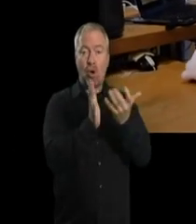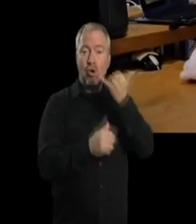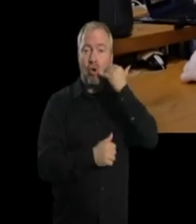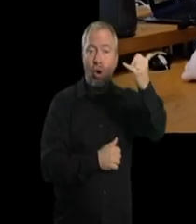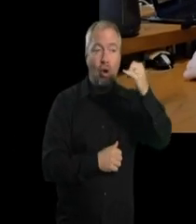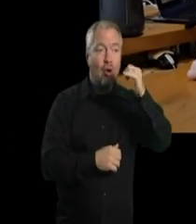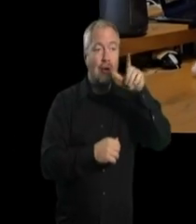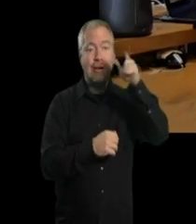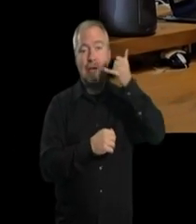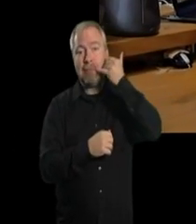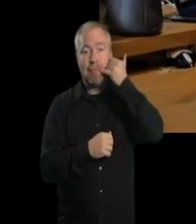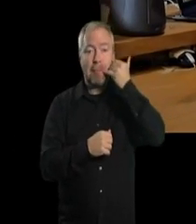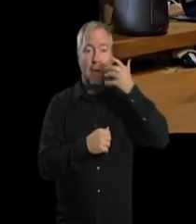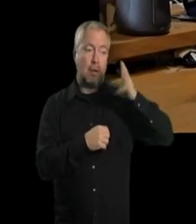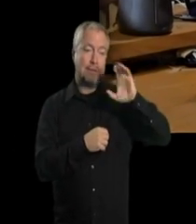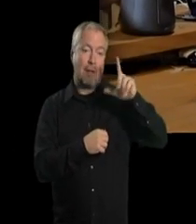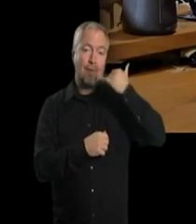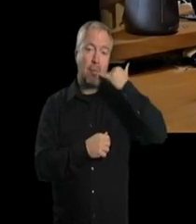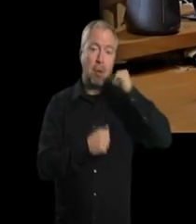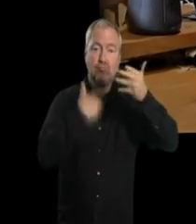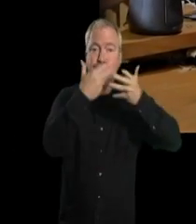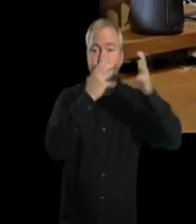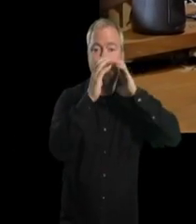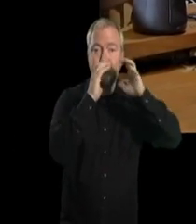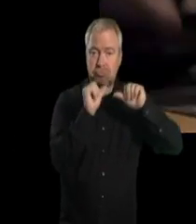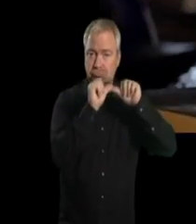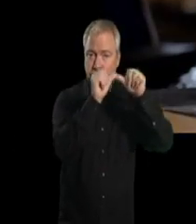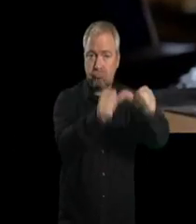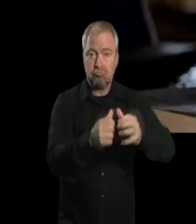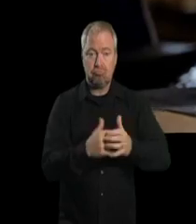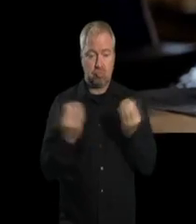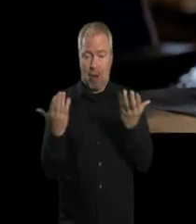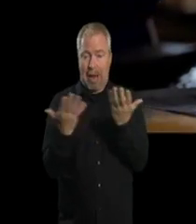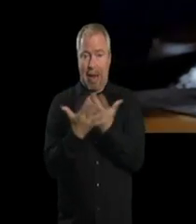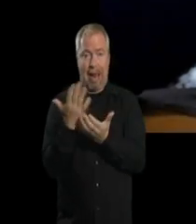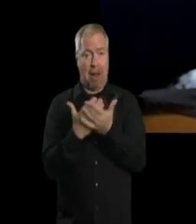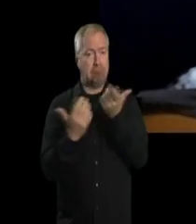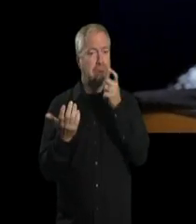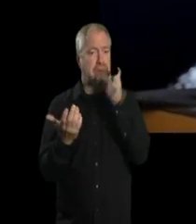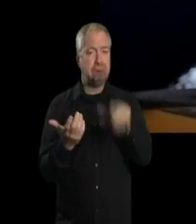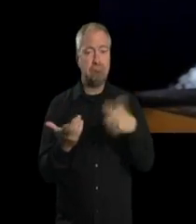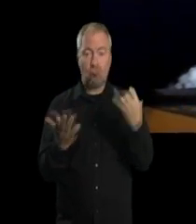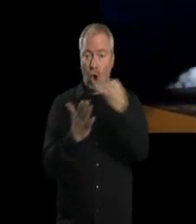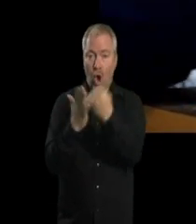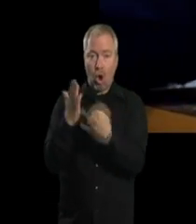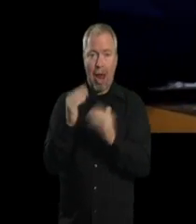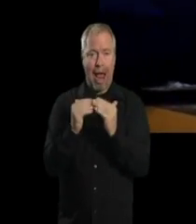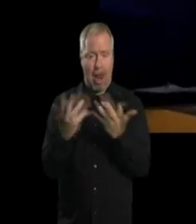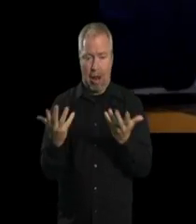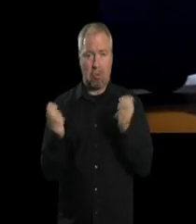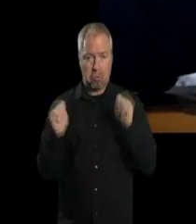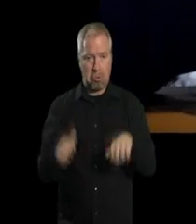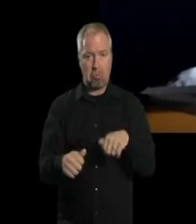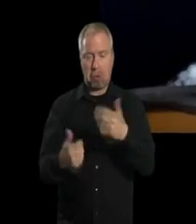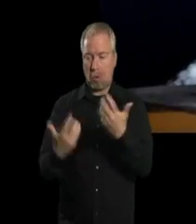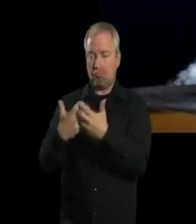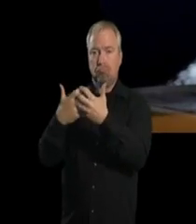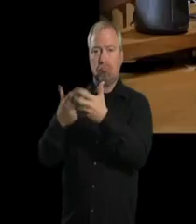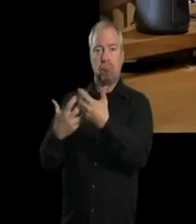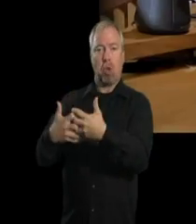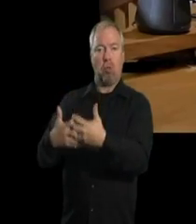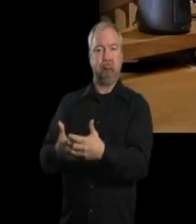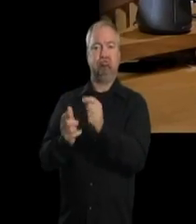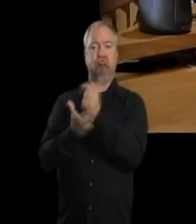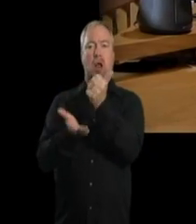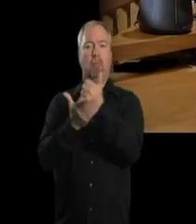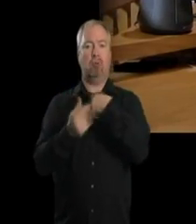lawyer who needs to communicate constantly over a cell phone and has no use of their hands, if you're an artist, by empowering them to do whatever it is